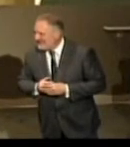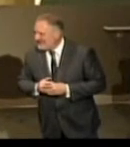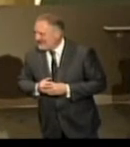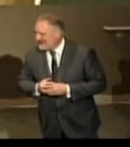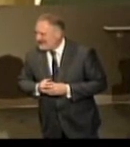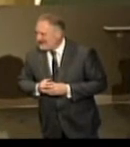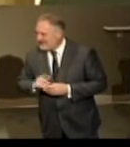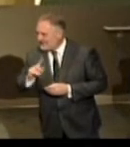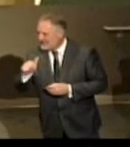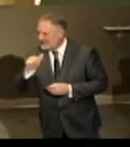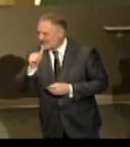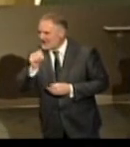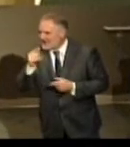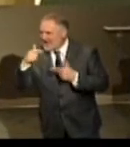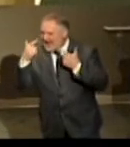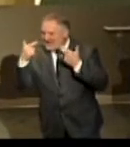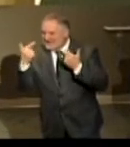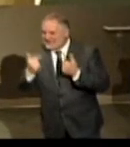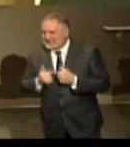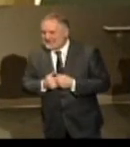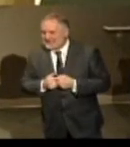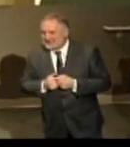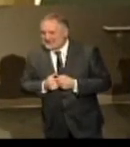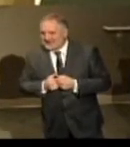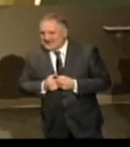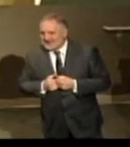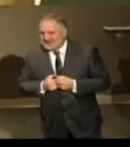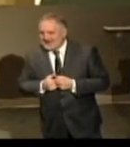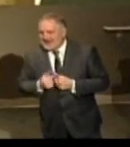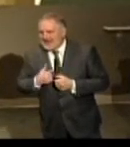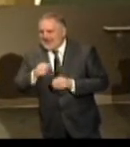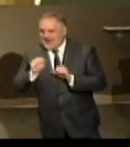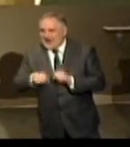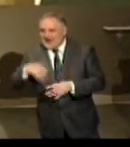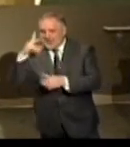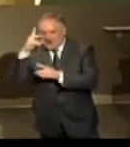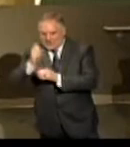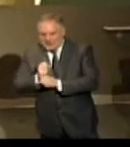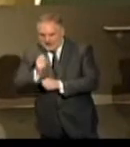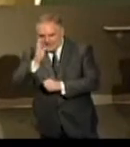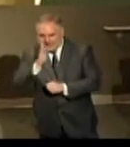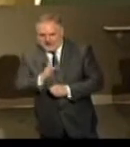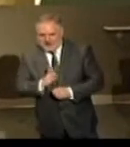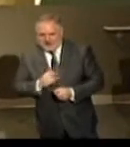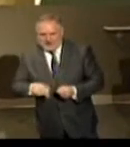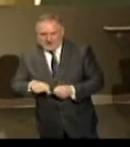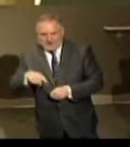I told you not to laugh. I can trust him.